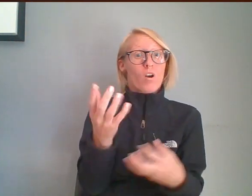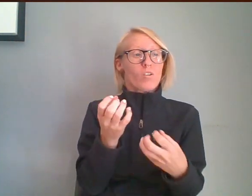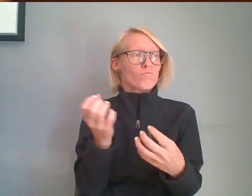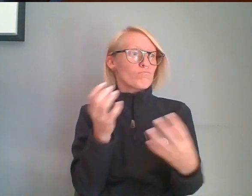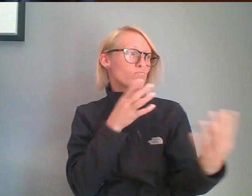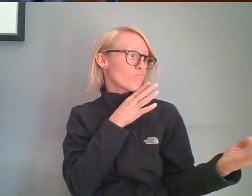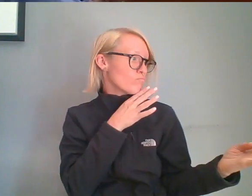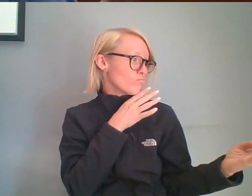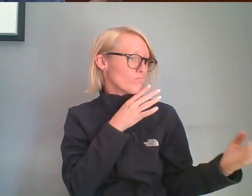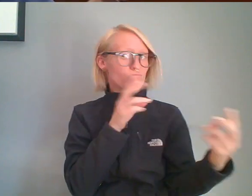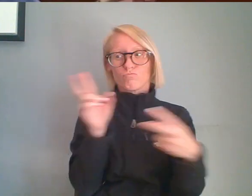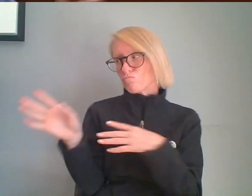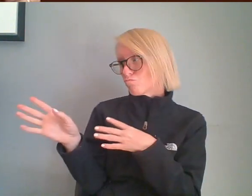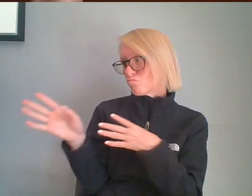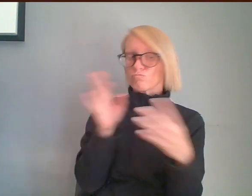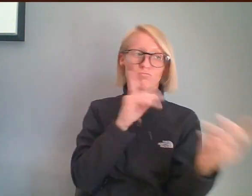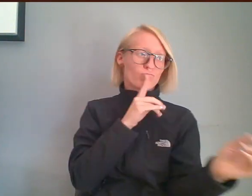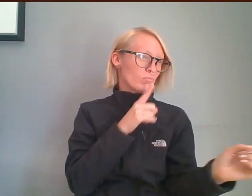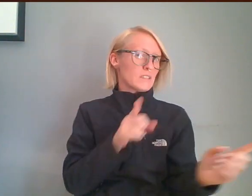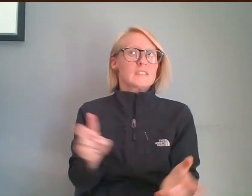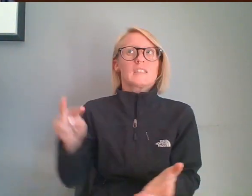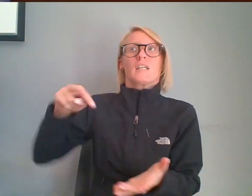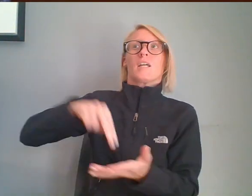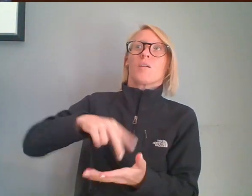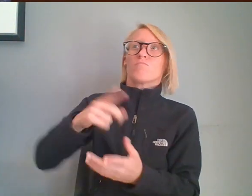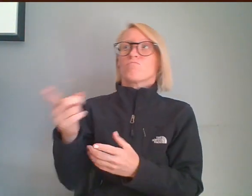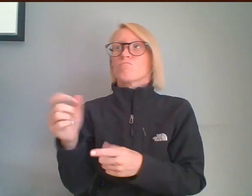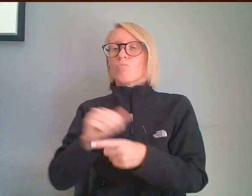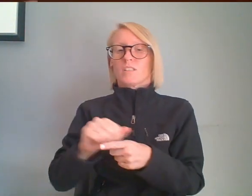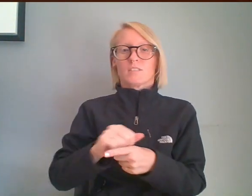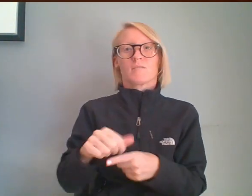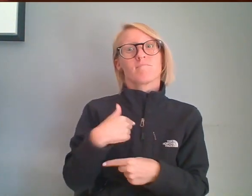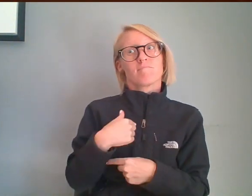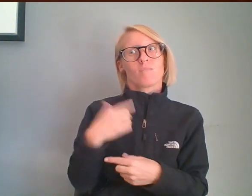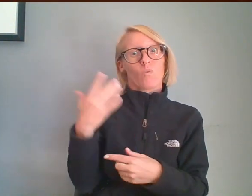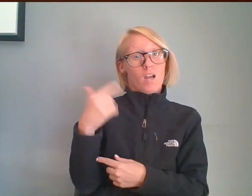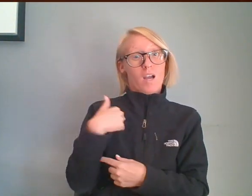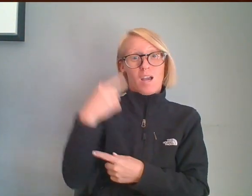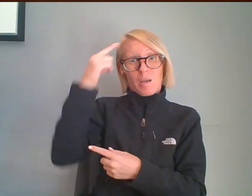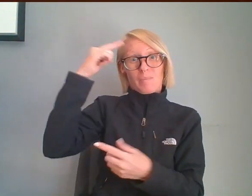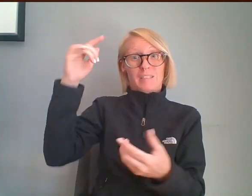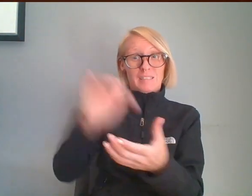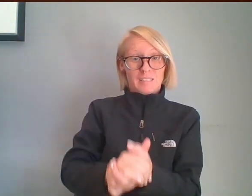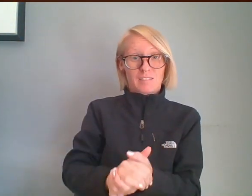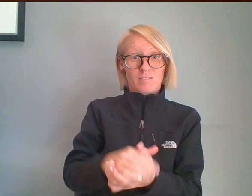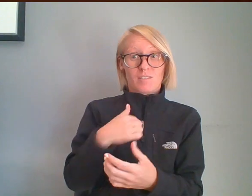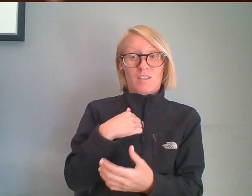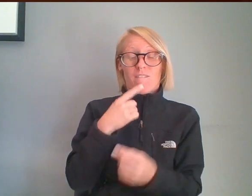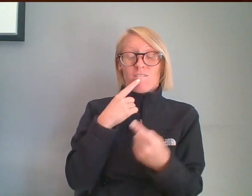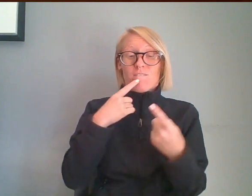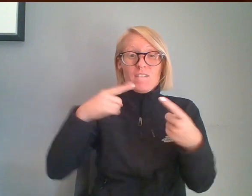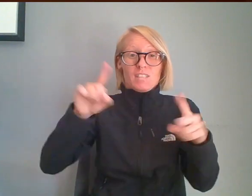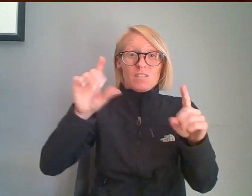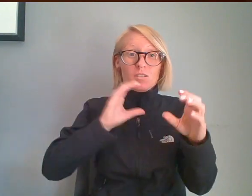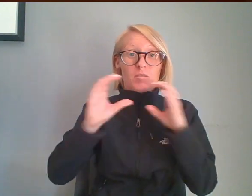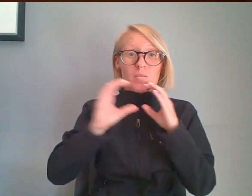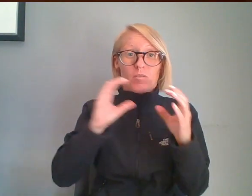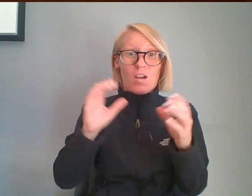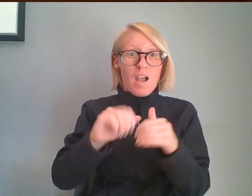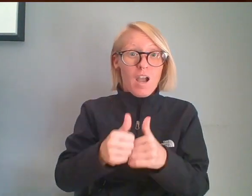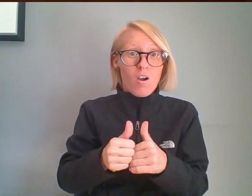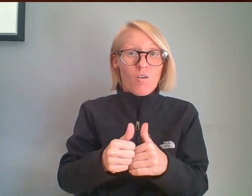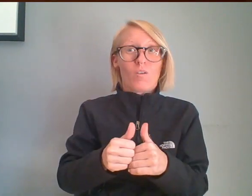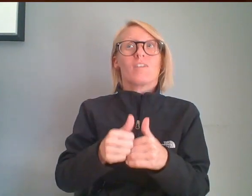There'll be opportunities to stand up and practice some things, because I believe the way we become effective communicators is by actually